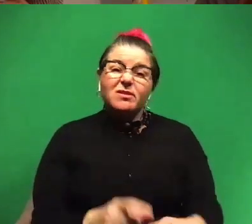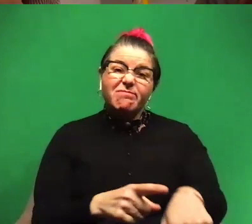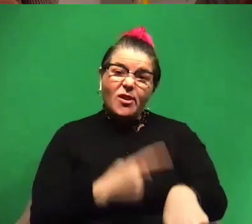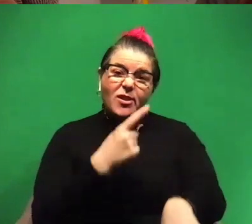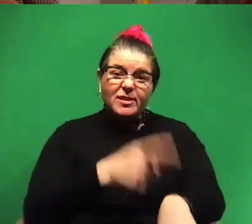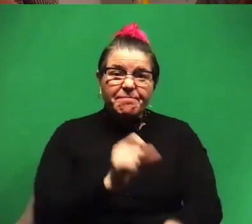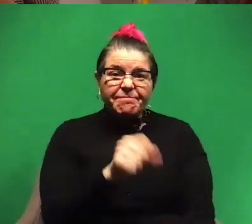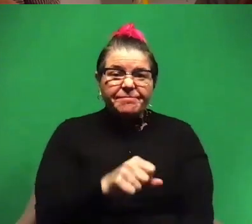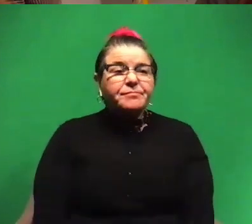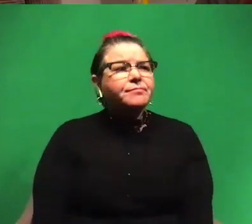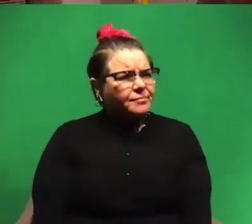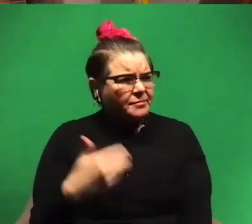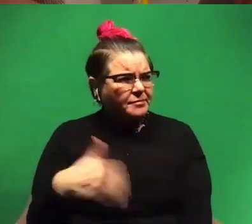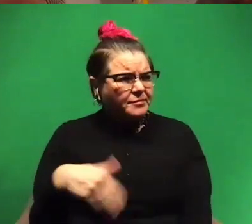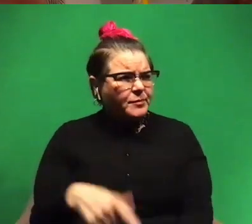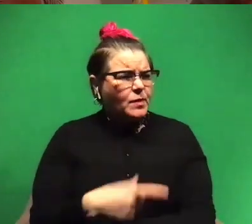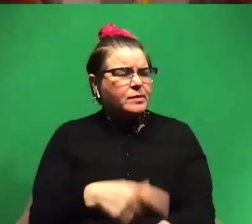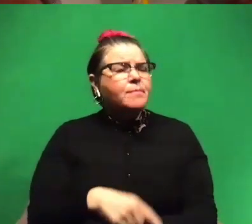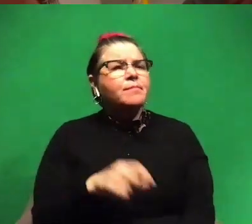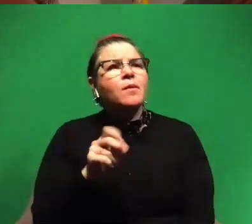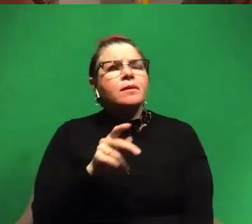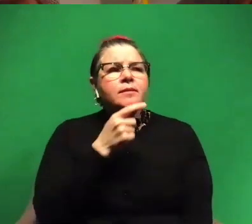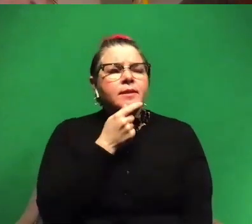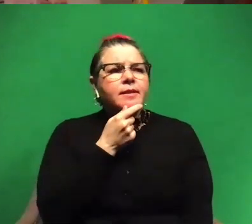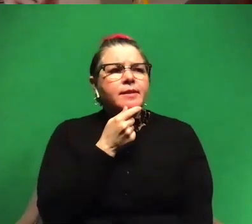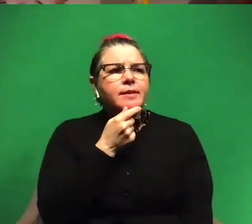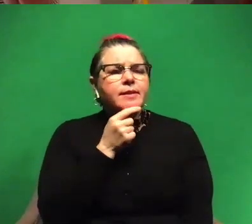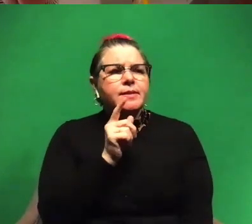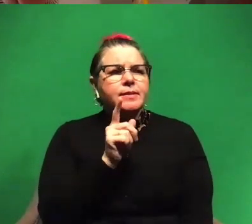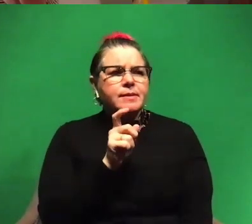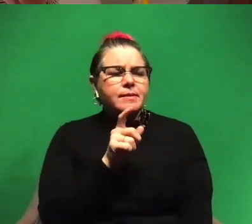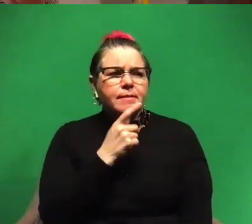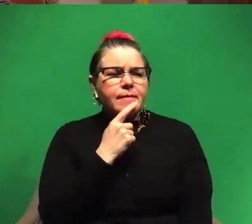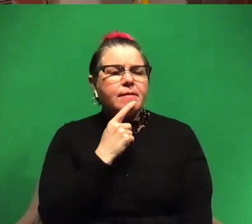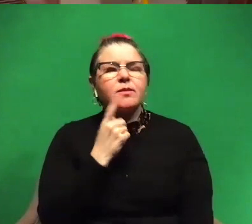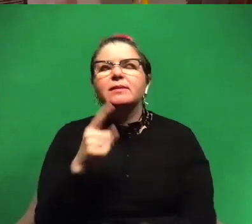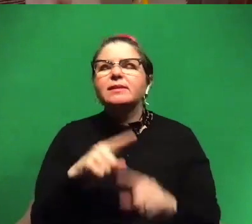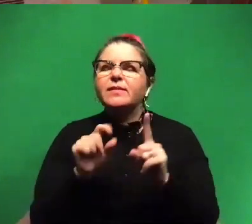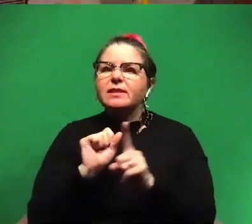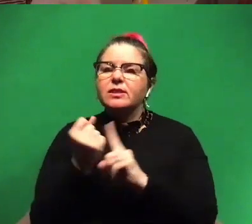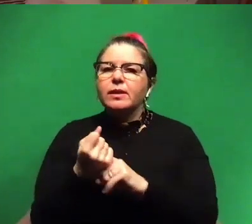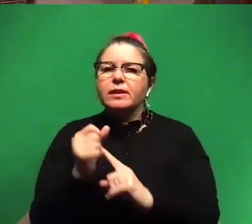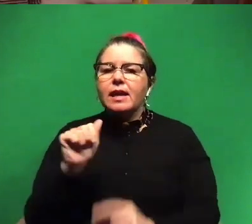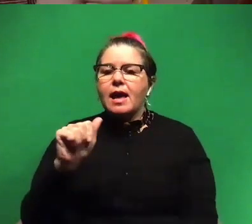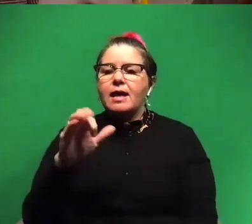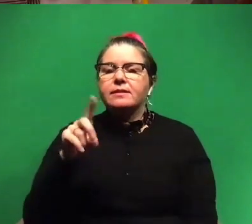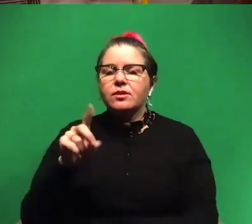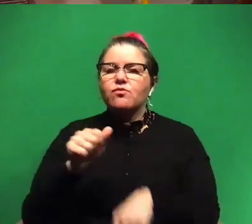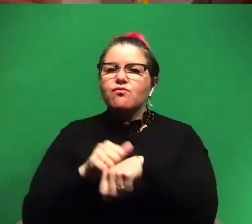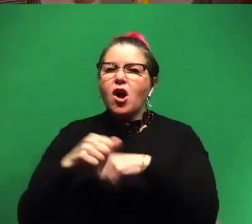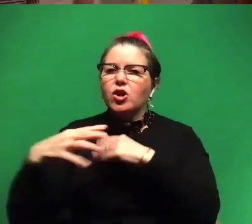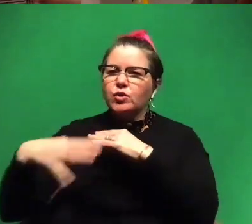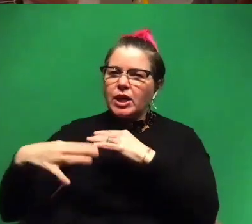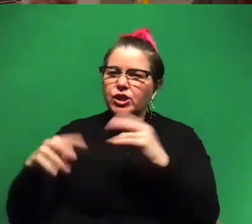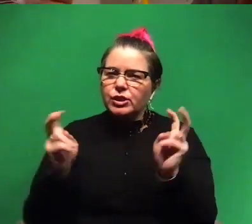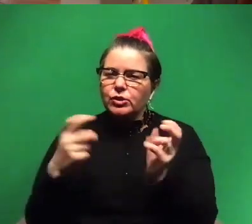Really long time. Yeah. Okay, so then materials like the acid rock drainage kind of issue, which is